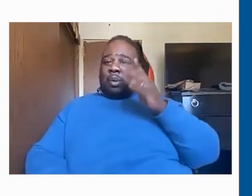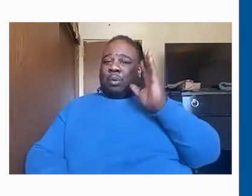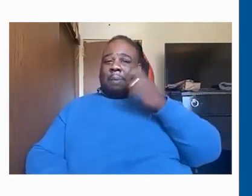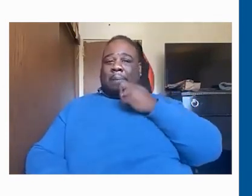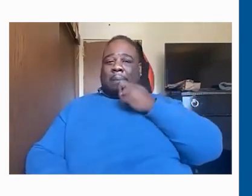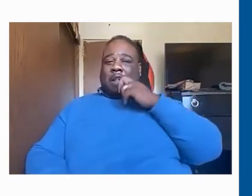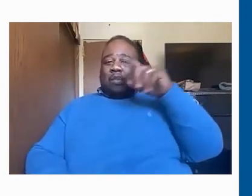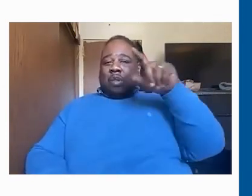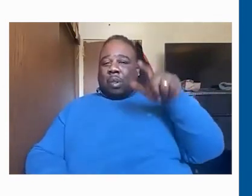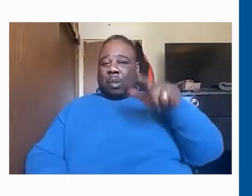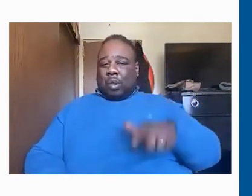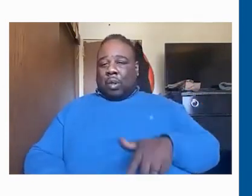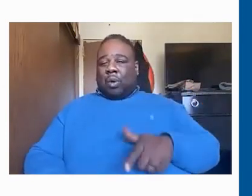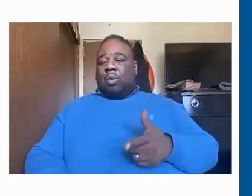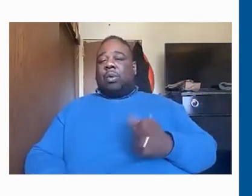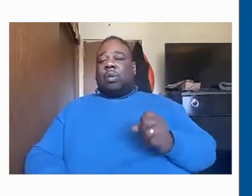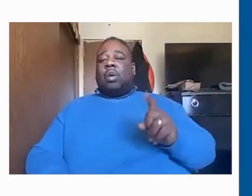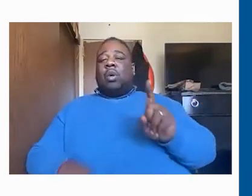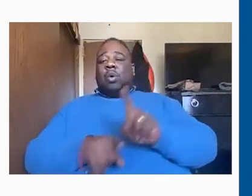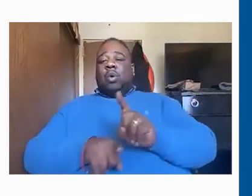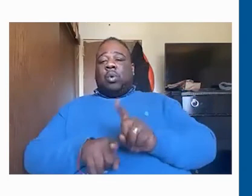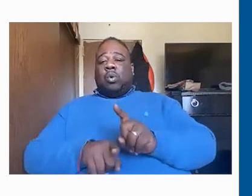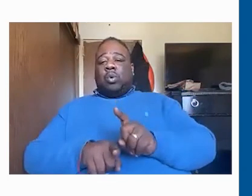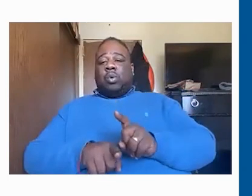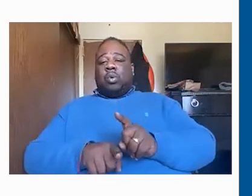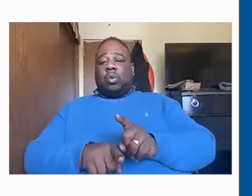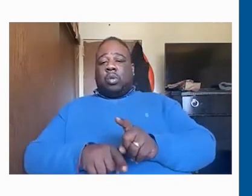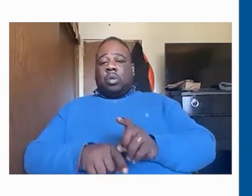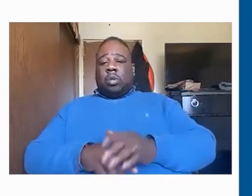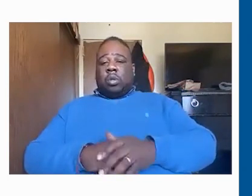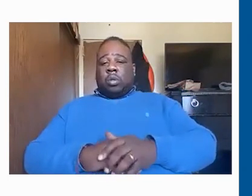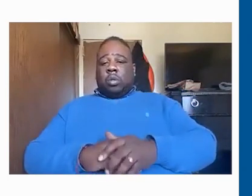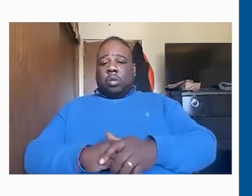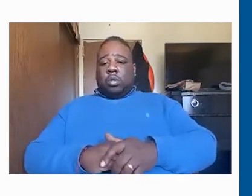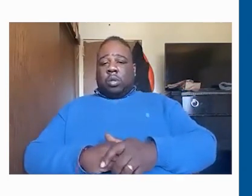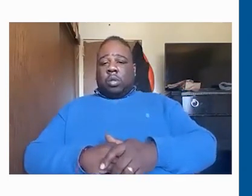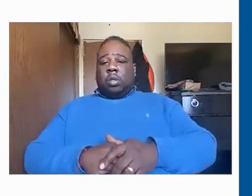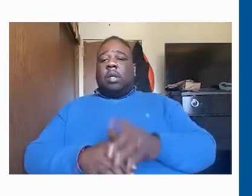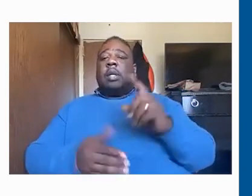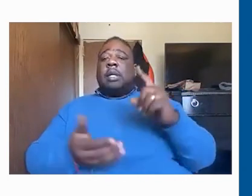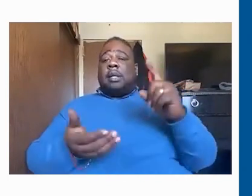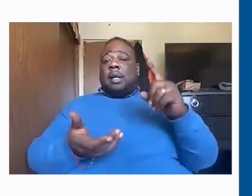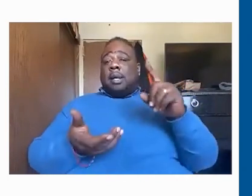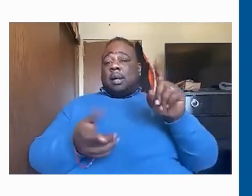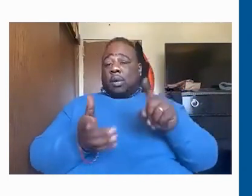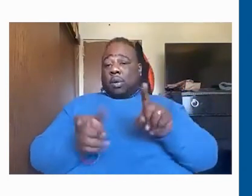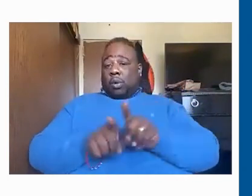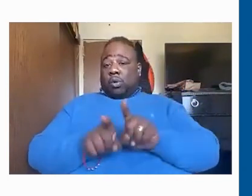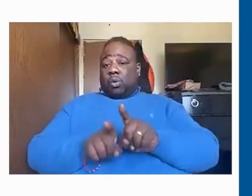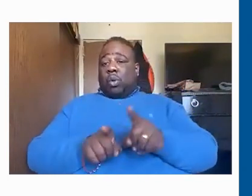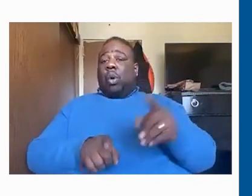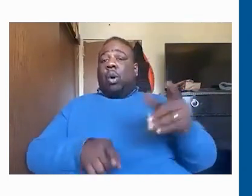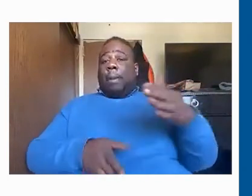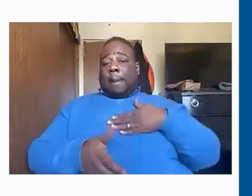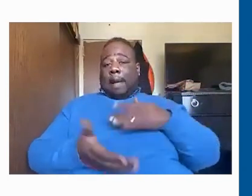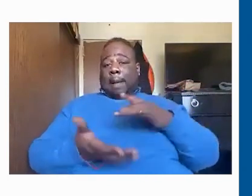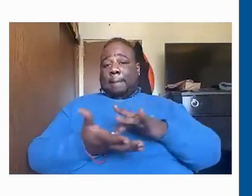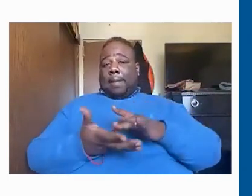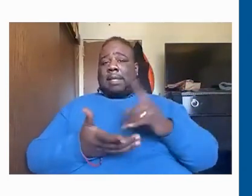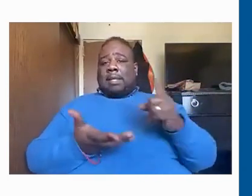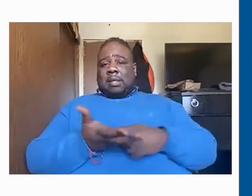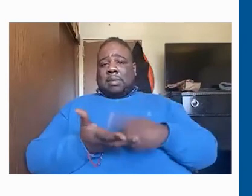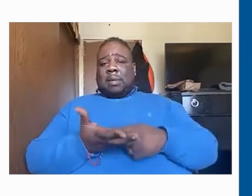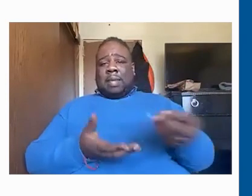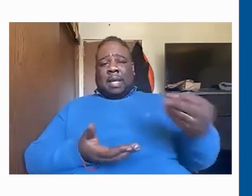prescription, sometimes we get an overspill of, or we have extra. I always take a couple of those and put them in one of those pill